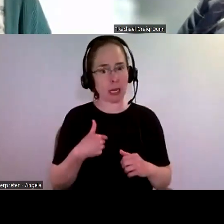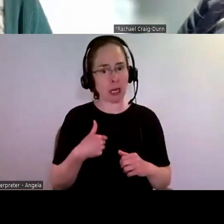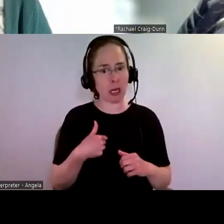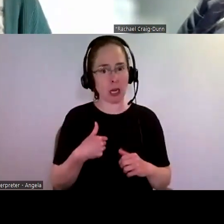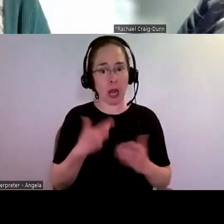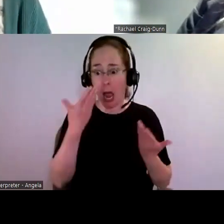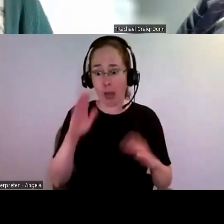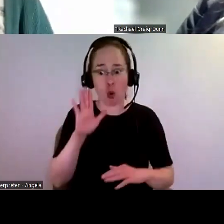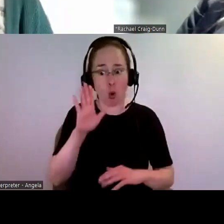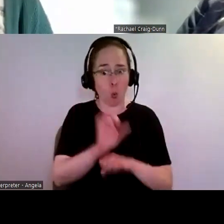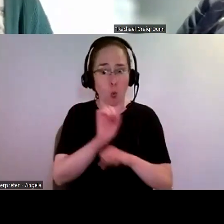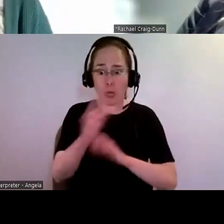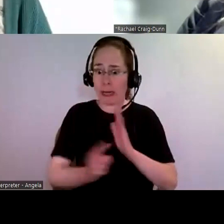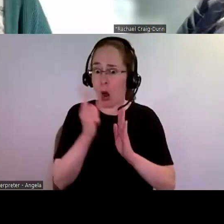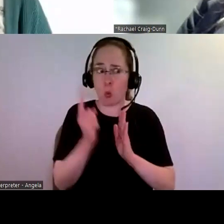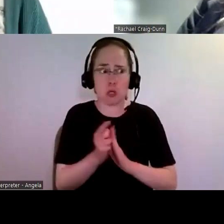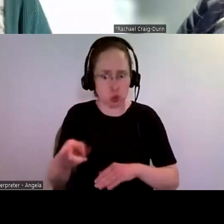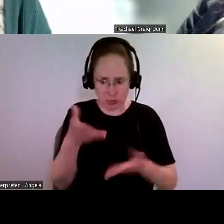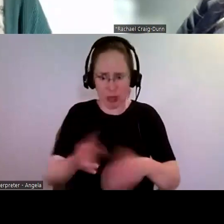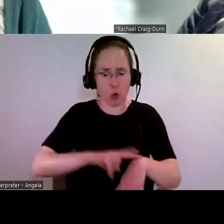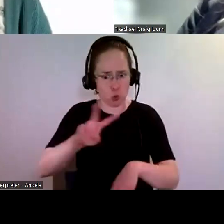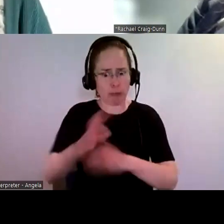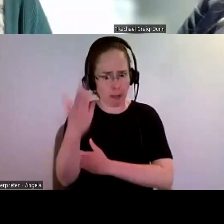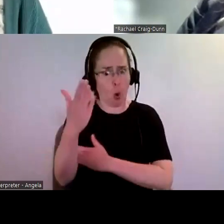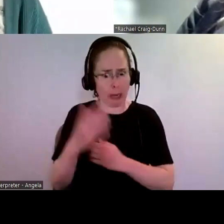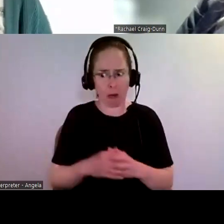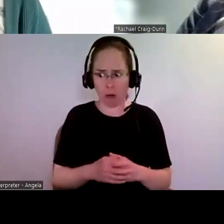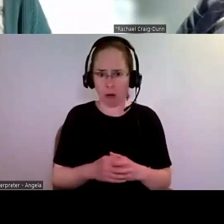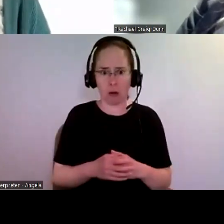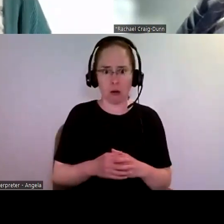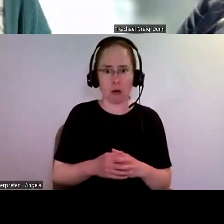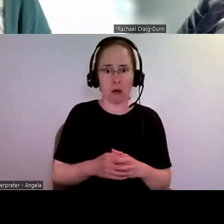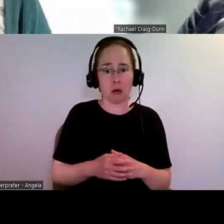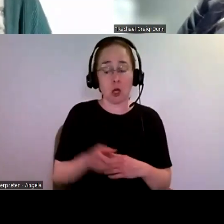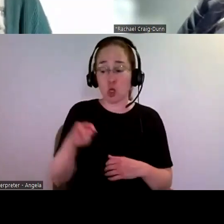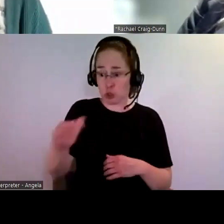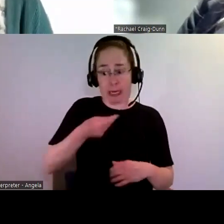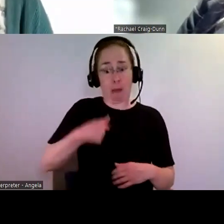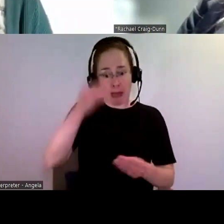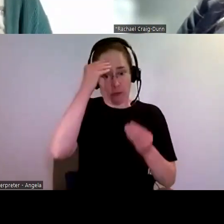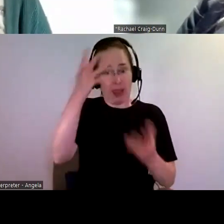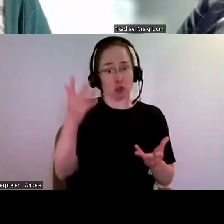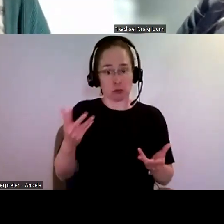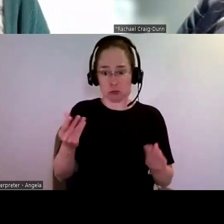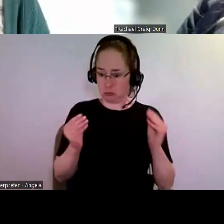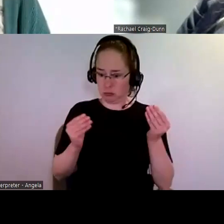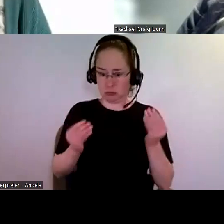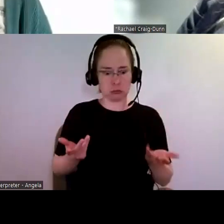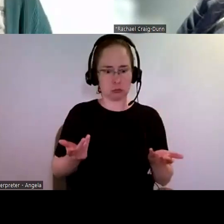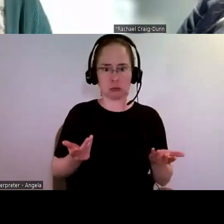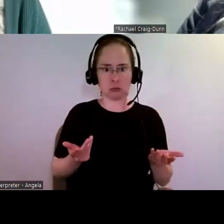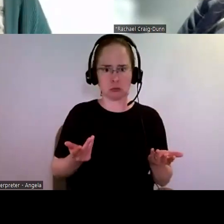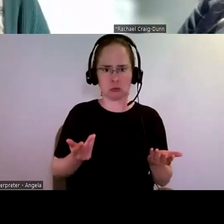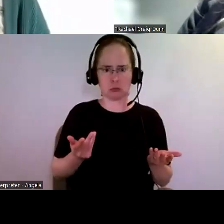don't know what her hours were, but she was there at 2 o'clock in the morning. And she gave me information on, and it was, I